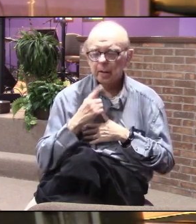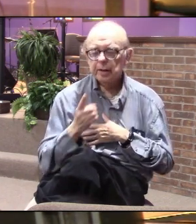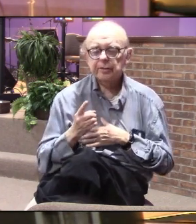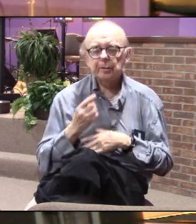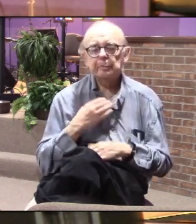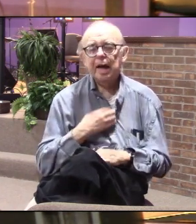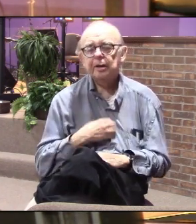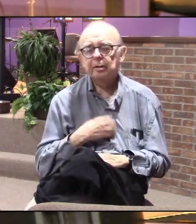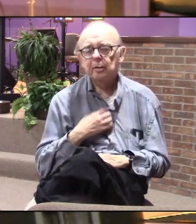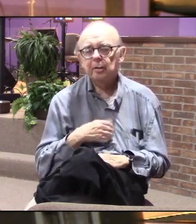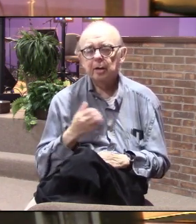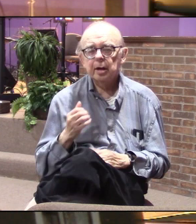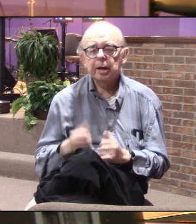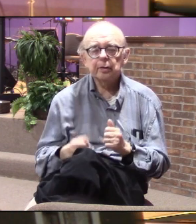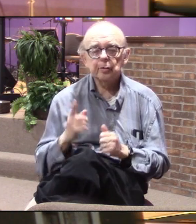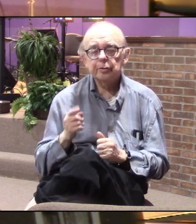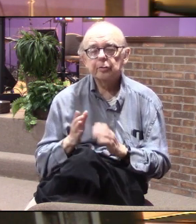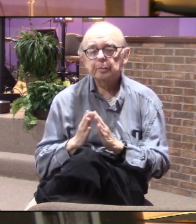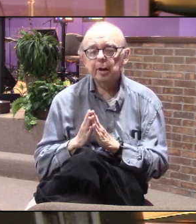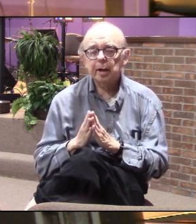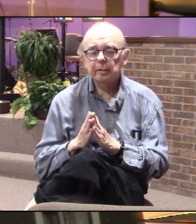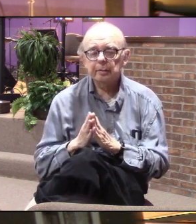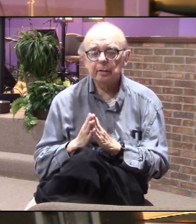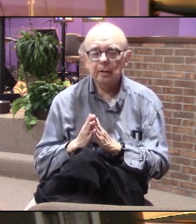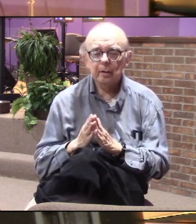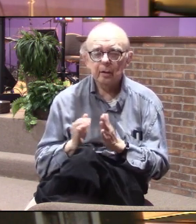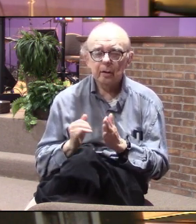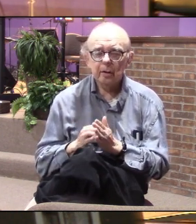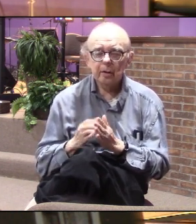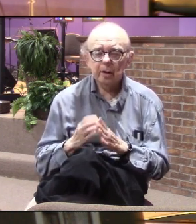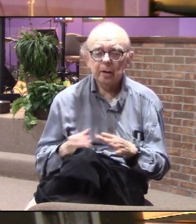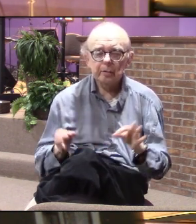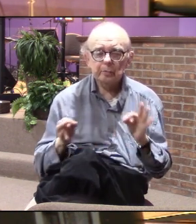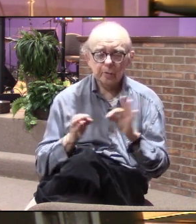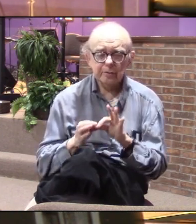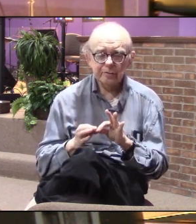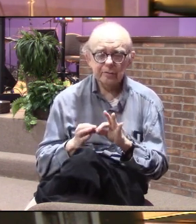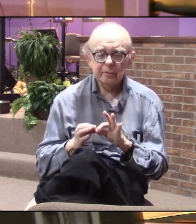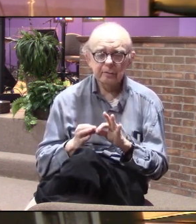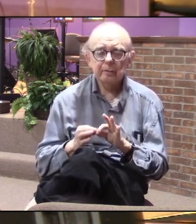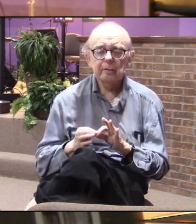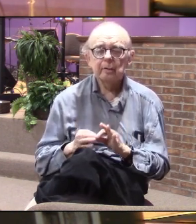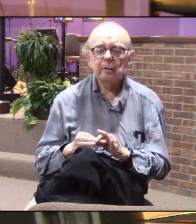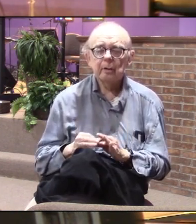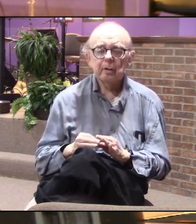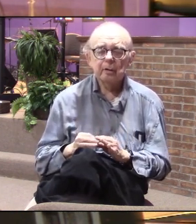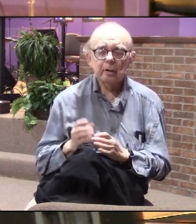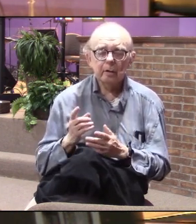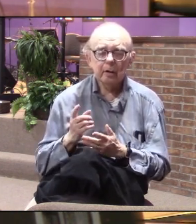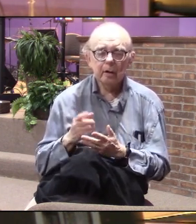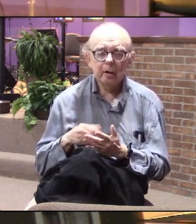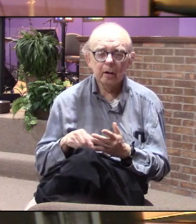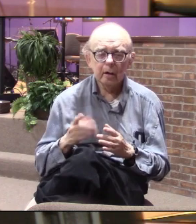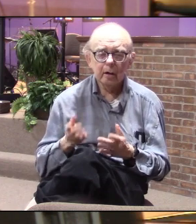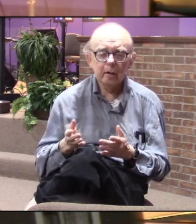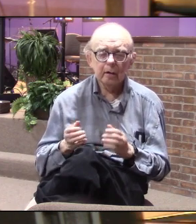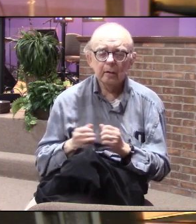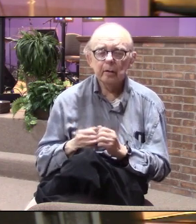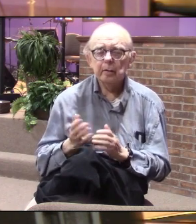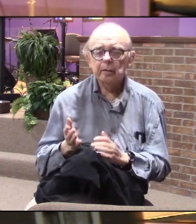passion in which you pray that matters most of all, and what you're there